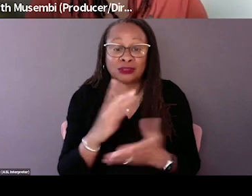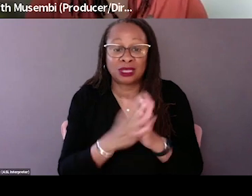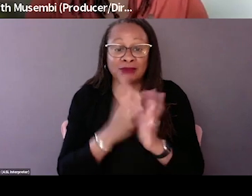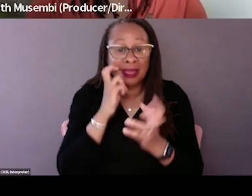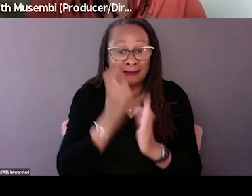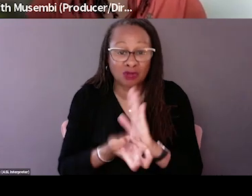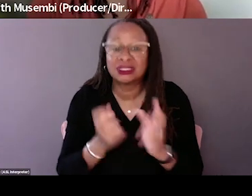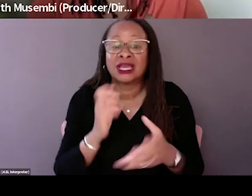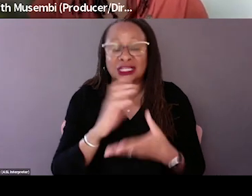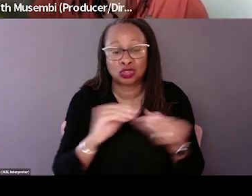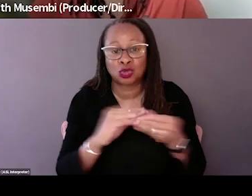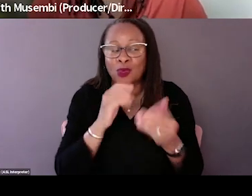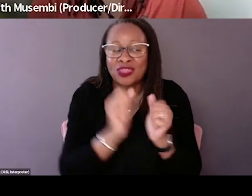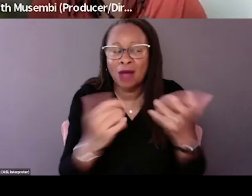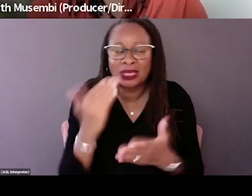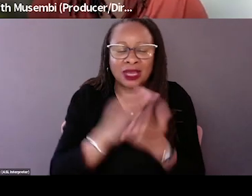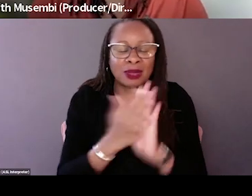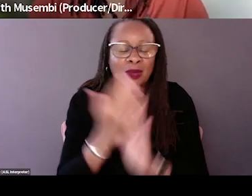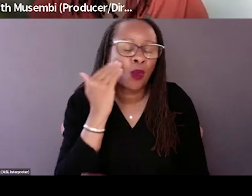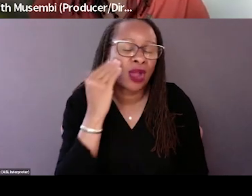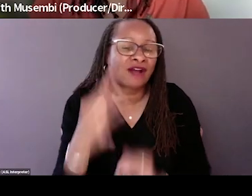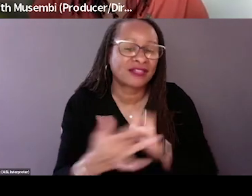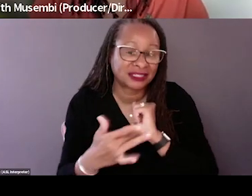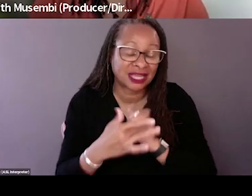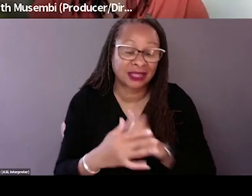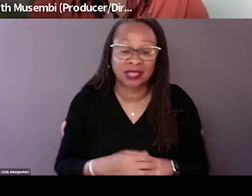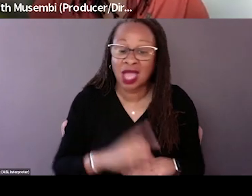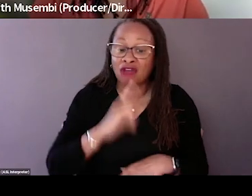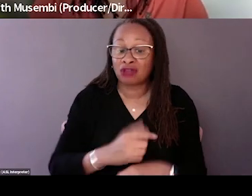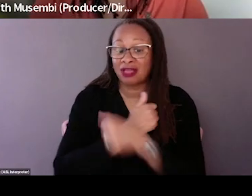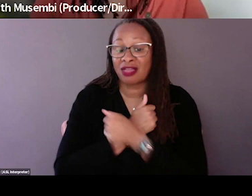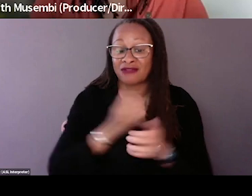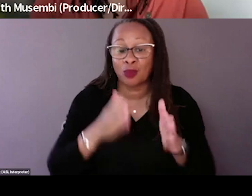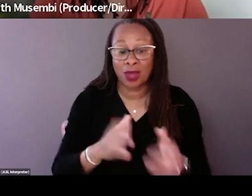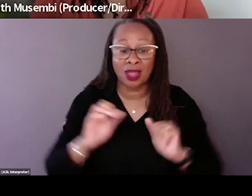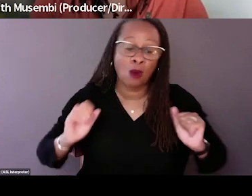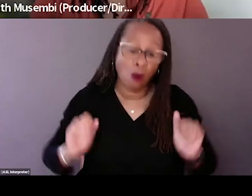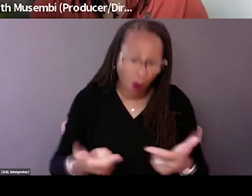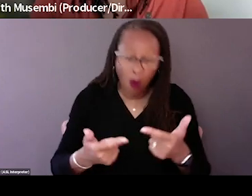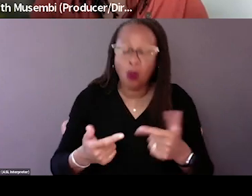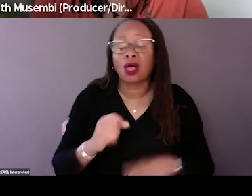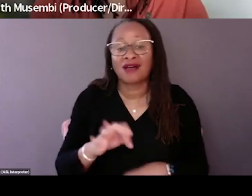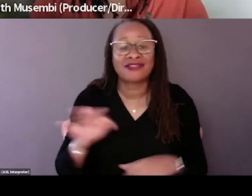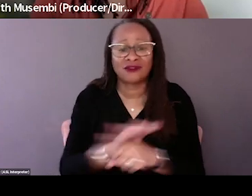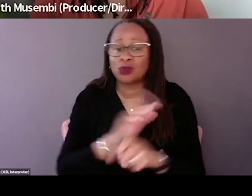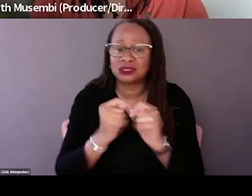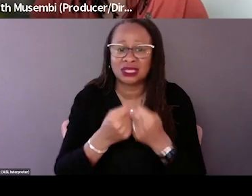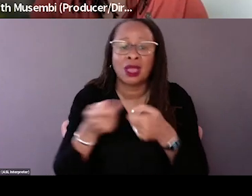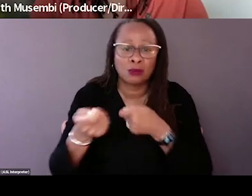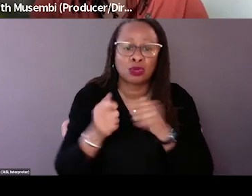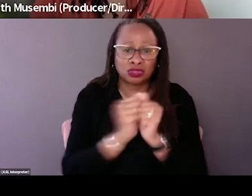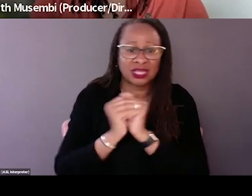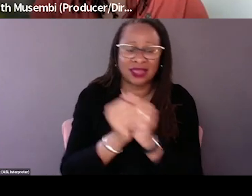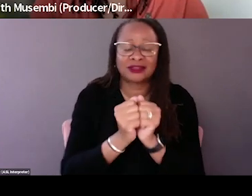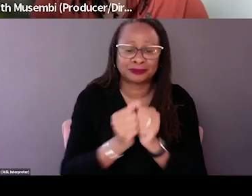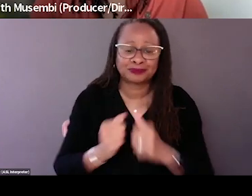because once you get taken out of it. So I really love the way all of the entire team pulled together, and it feels, I'm so glad